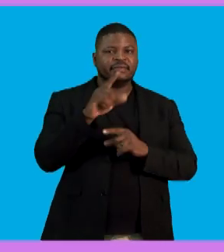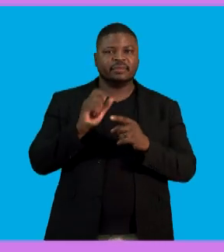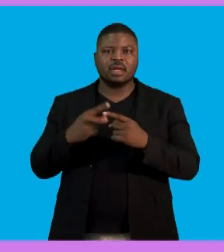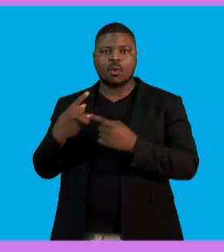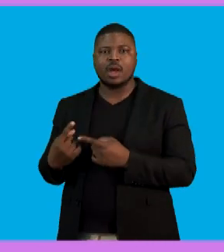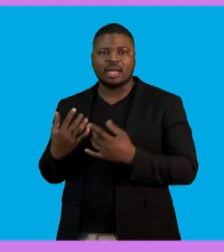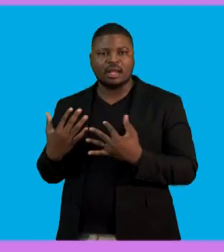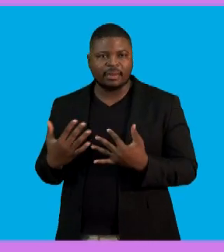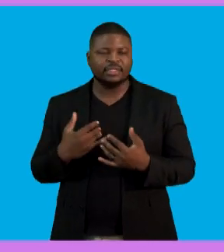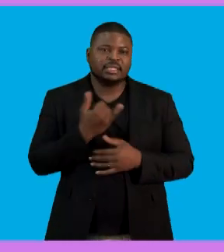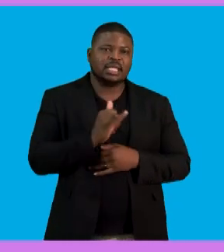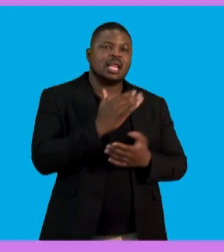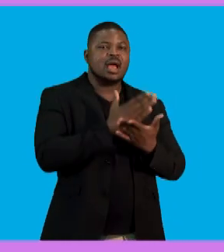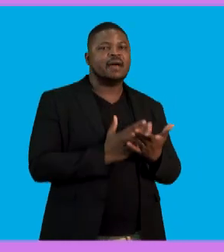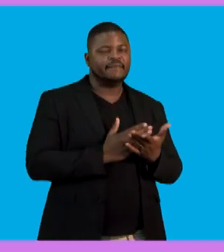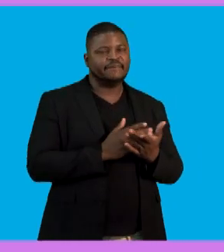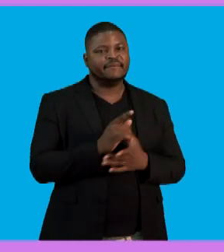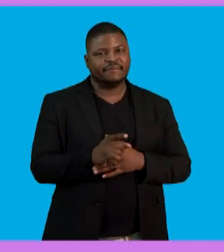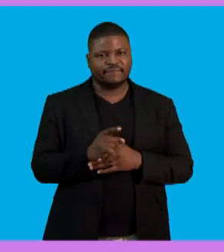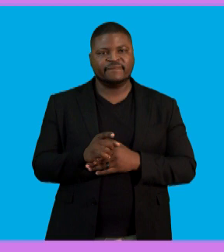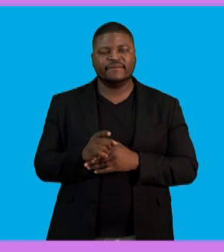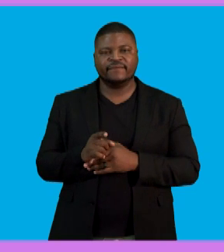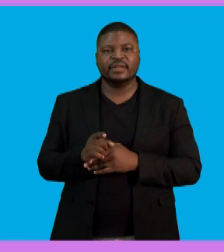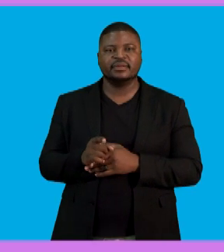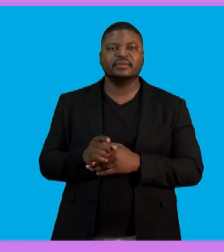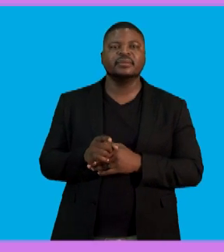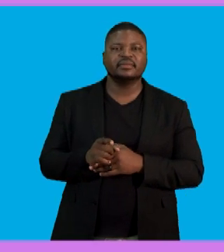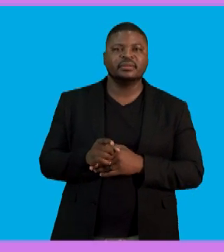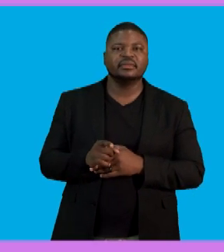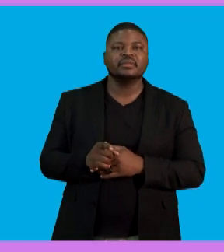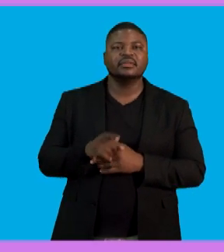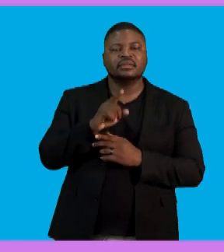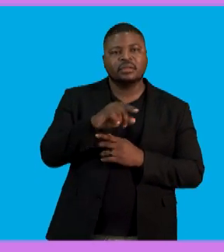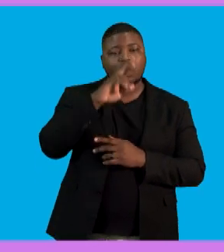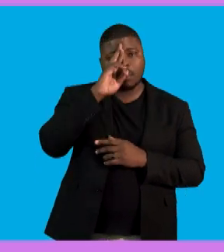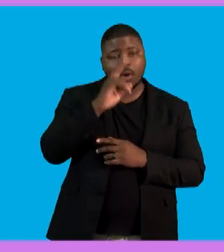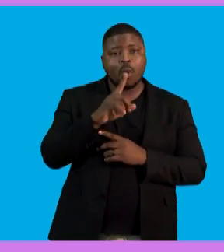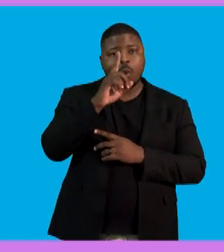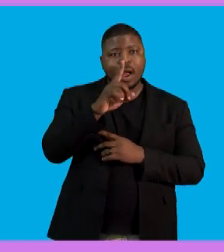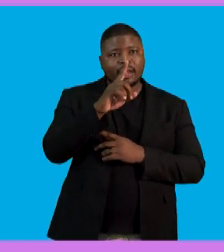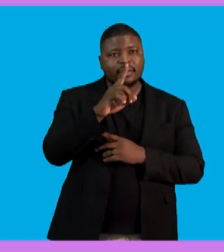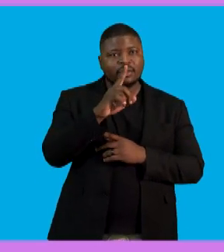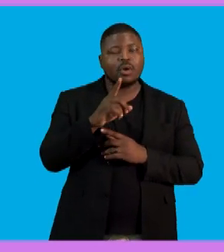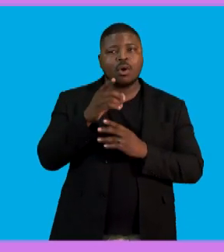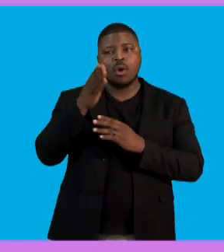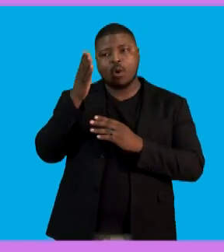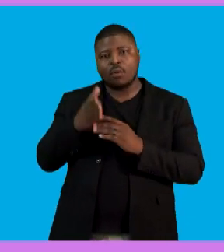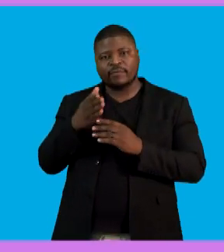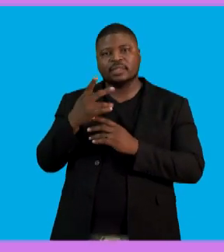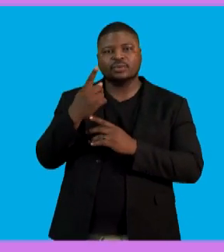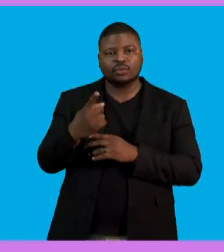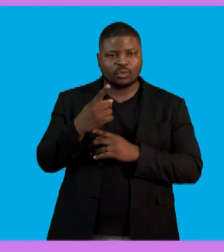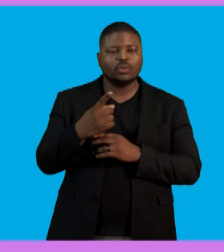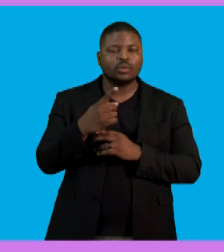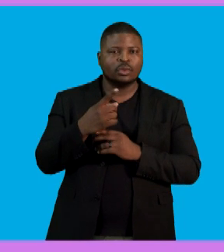1? Half divided by 1 is still half. So you say 1 over 2 if you want to confirm it on your calculator. 1 over 2 divided by 1,